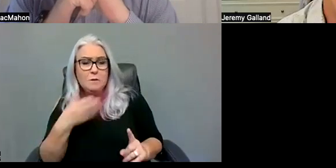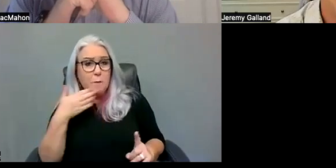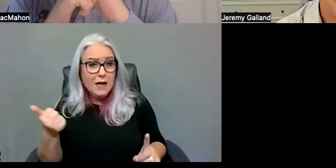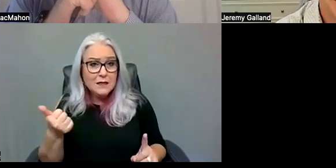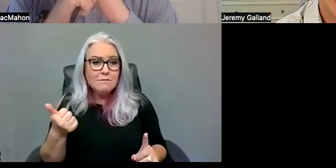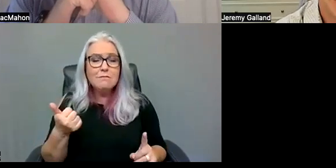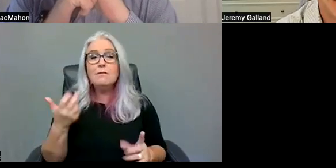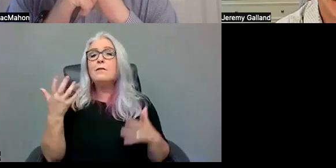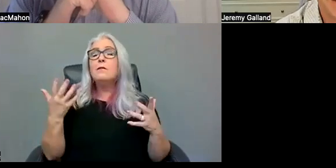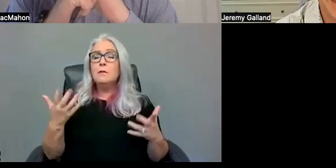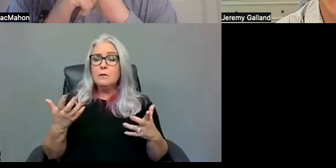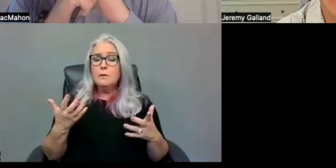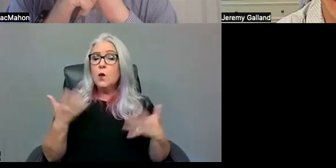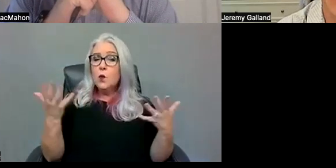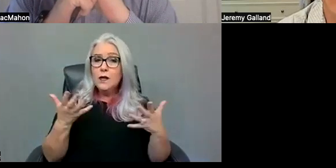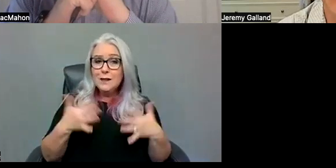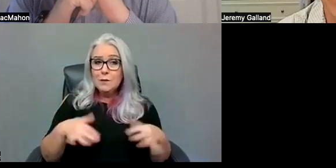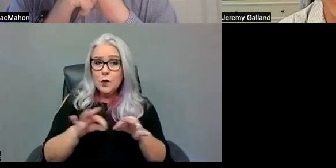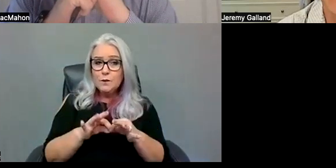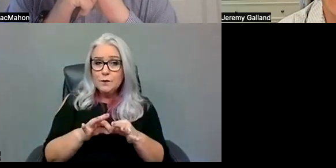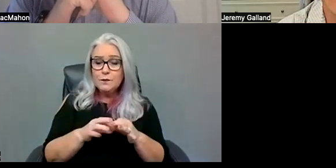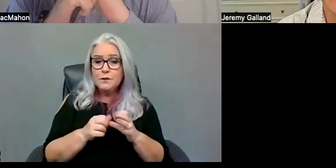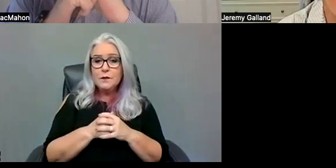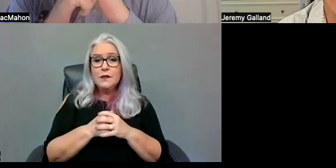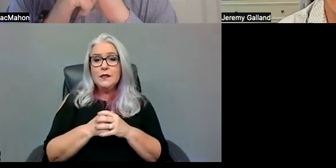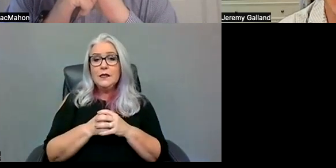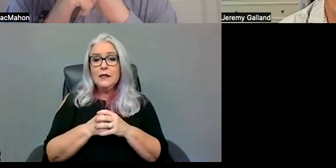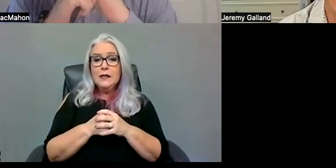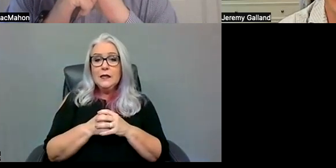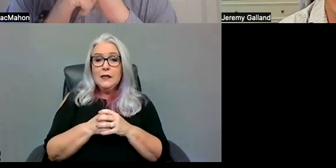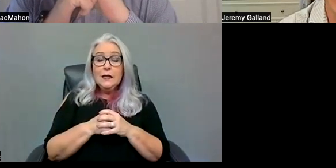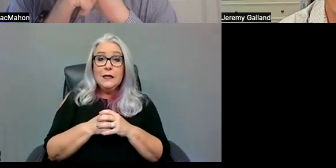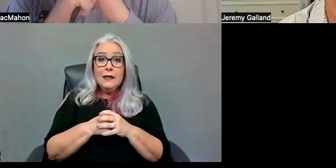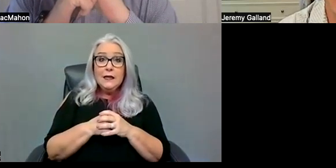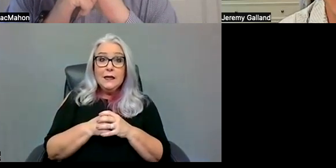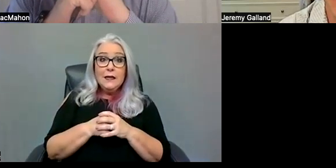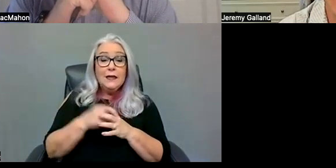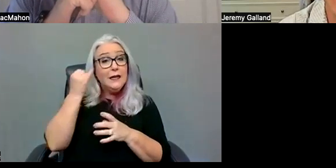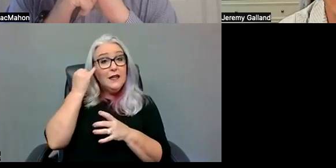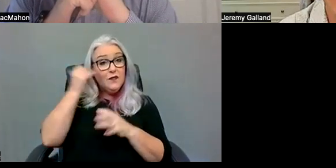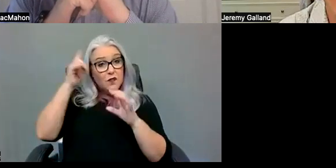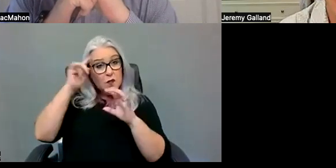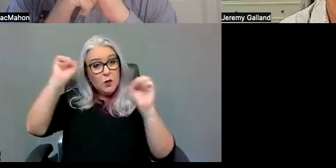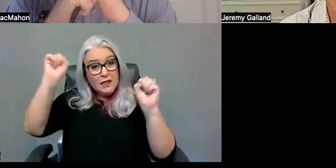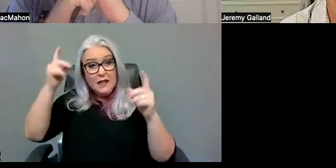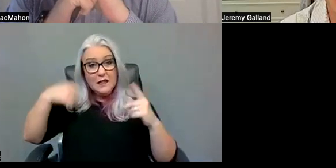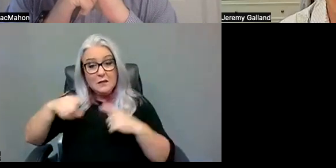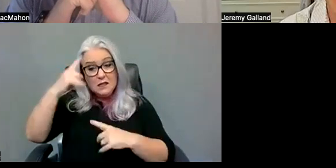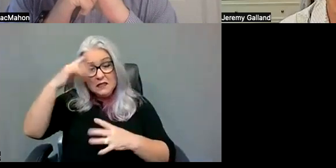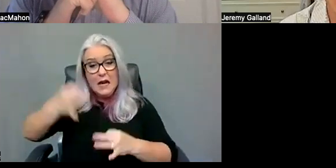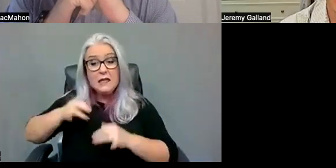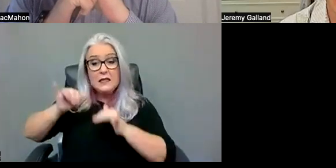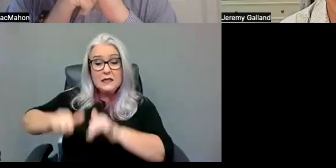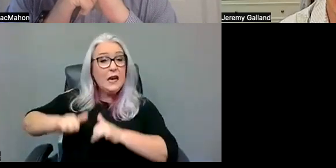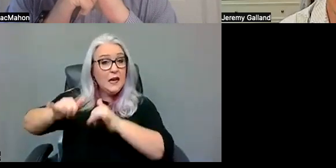that in a setting where superintendents tend to stay for between 5 and 10 years, and as Kai